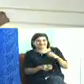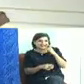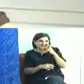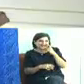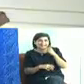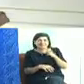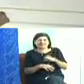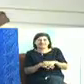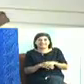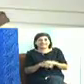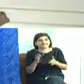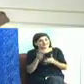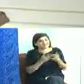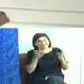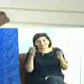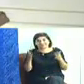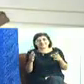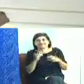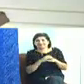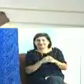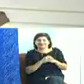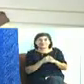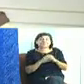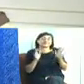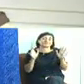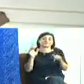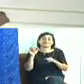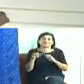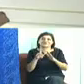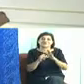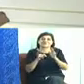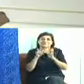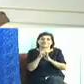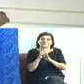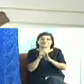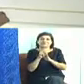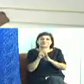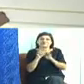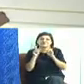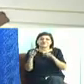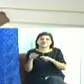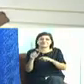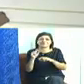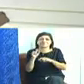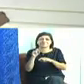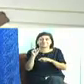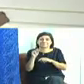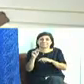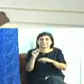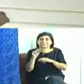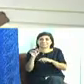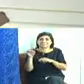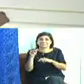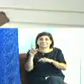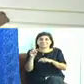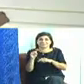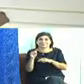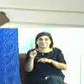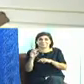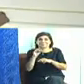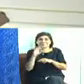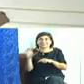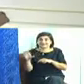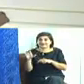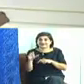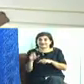not going to bring it up. And at the time when they were at St. John's MCC in Raleigh, North Carolina, Reverend